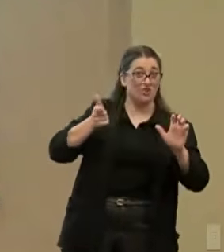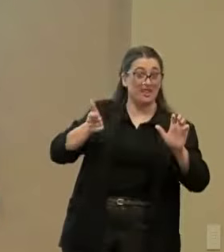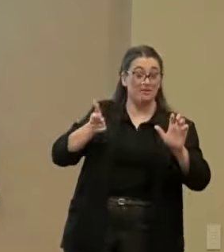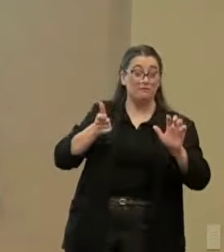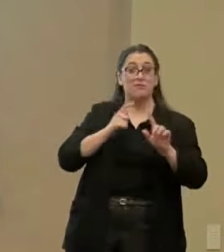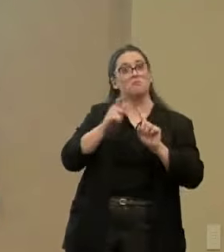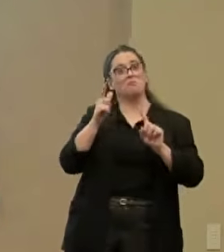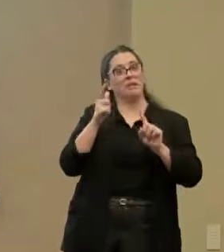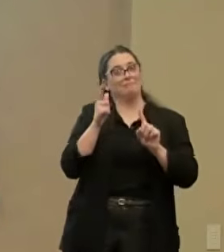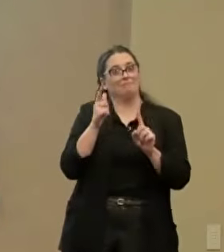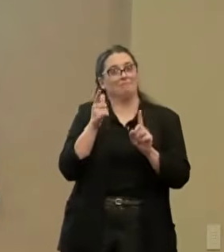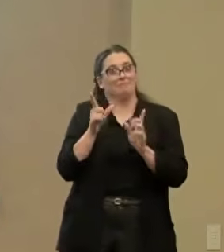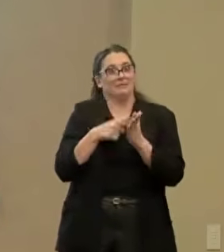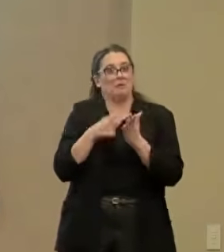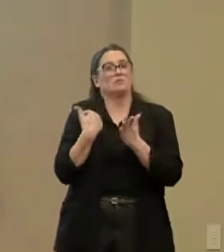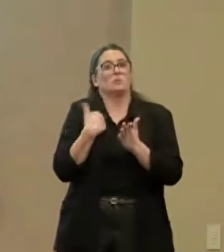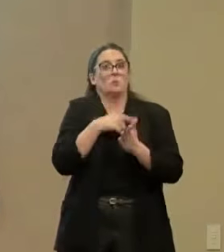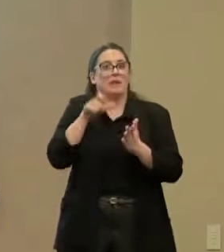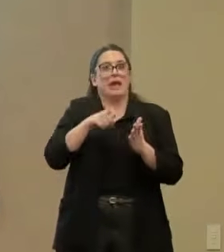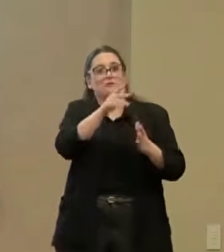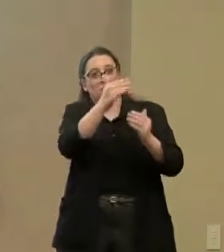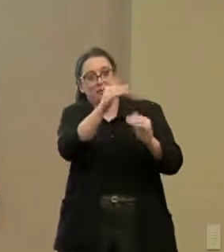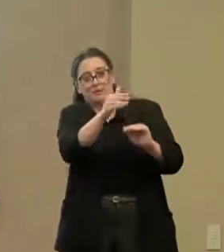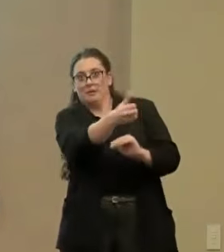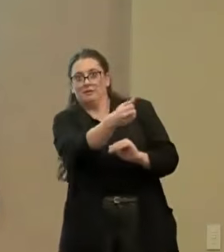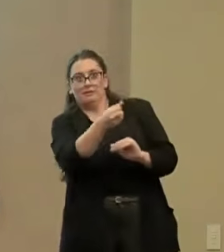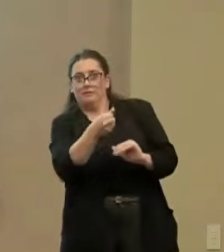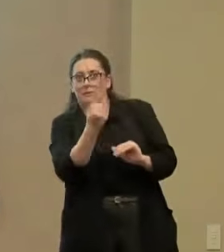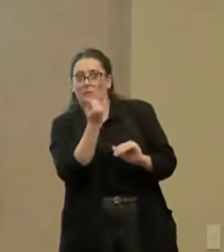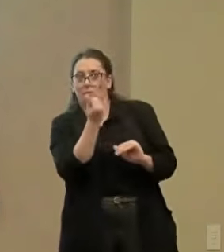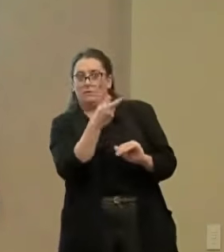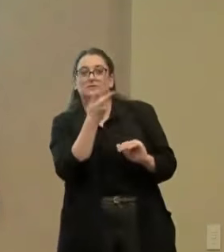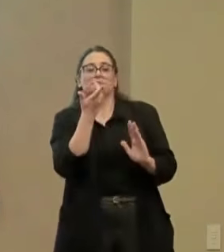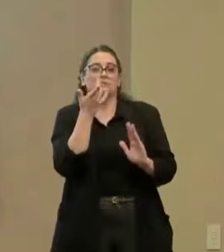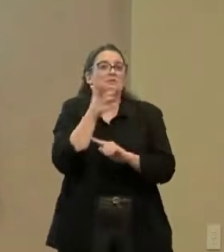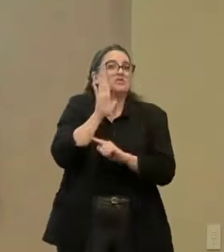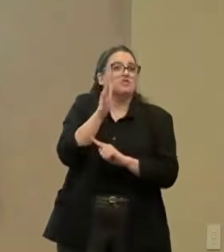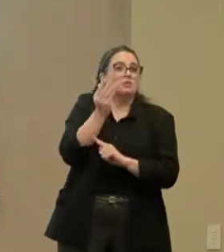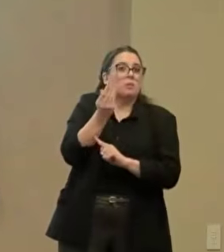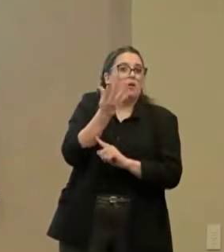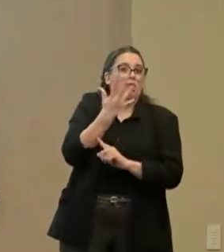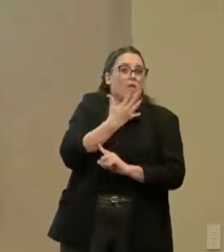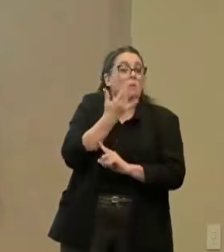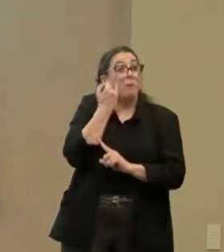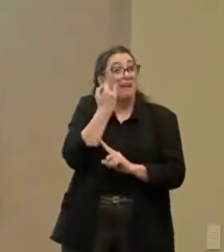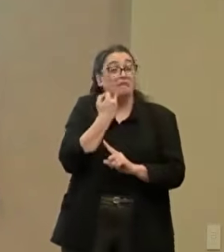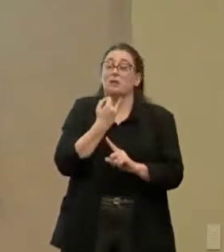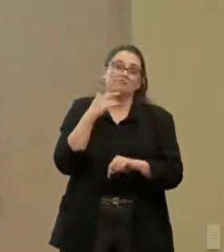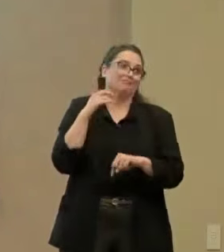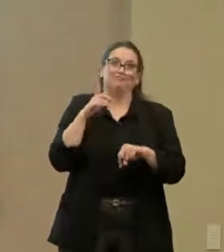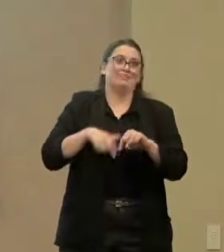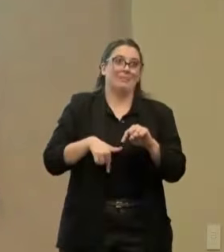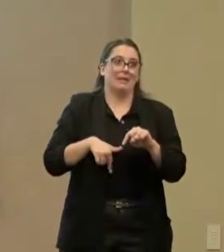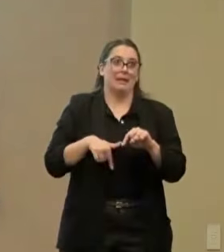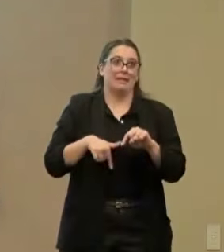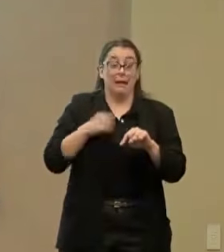have to kind of reel it in sometimes. And then she'll let us know too when she's not up for it. And when she's not up for